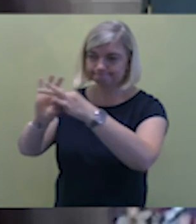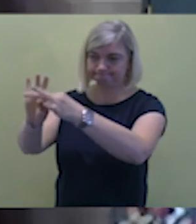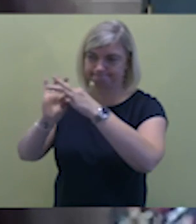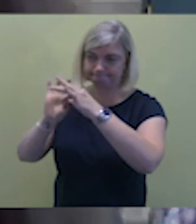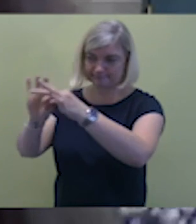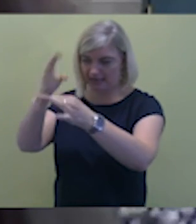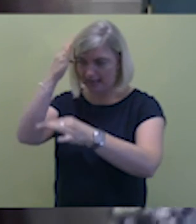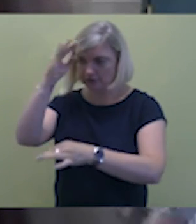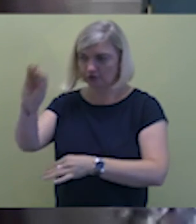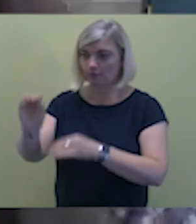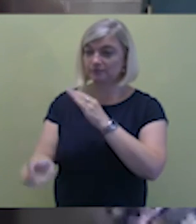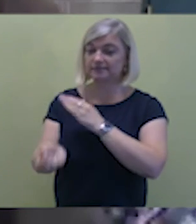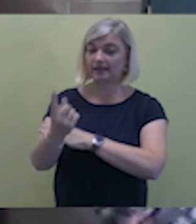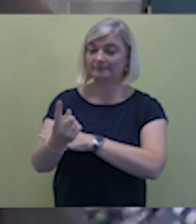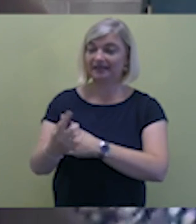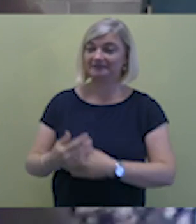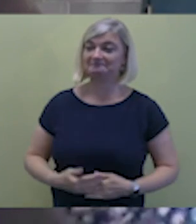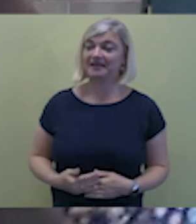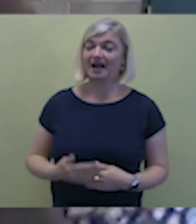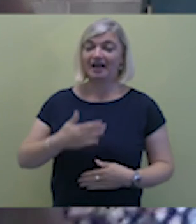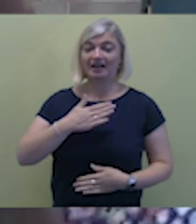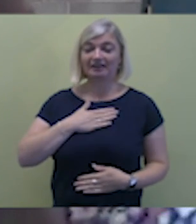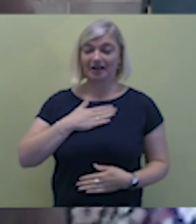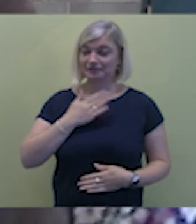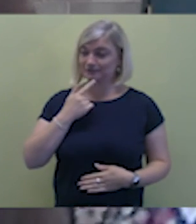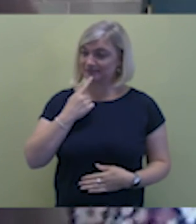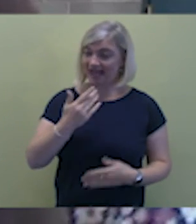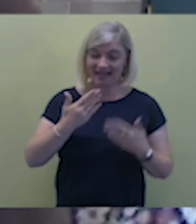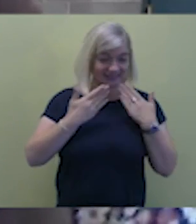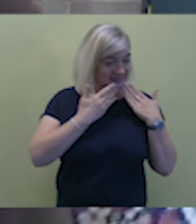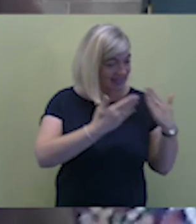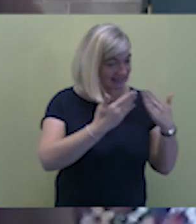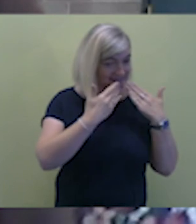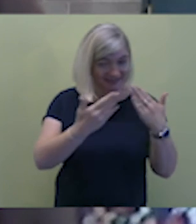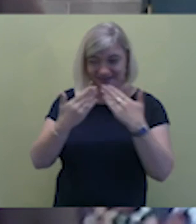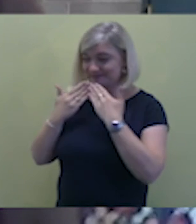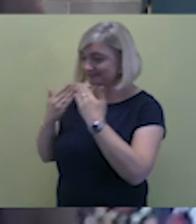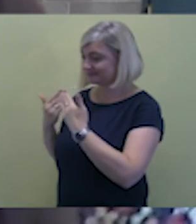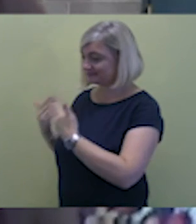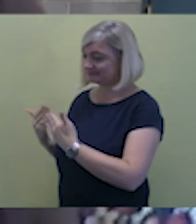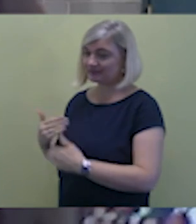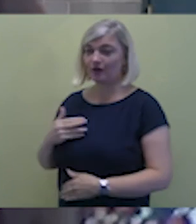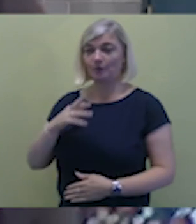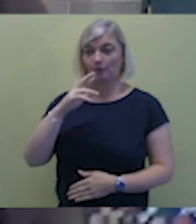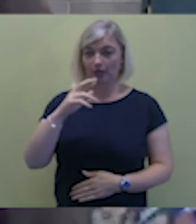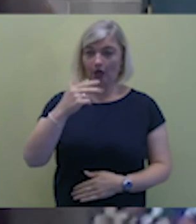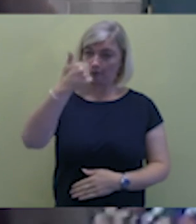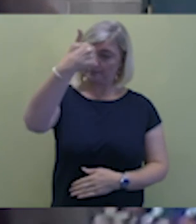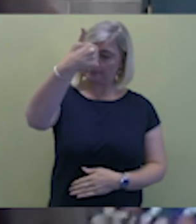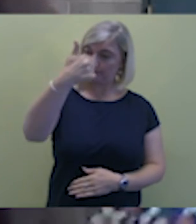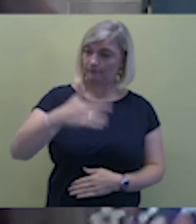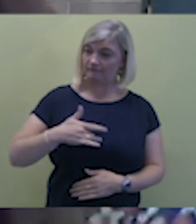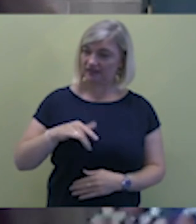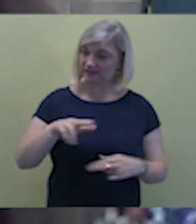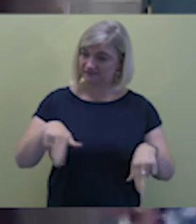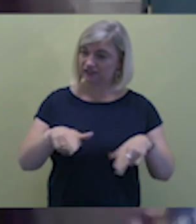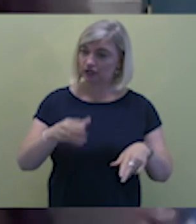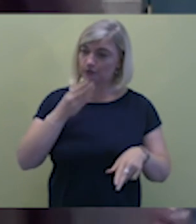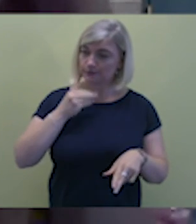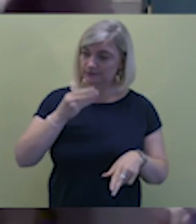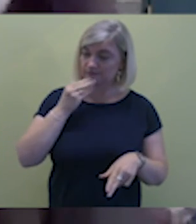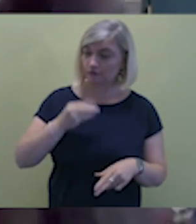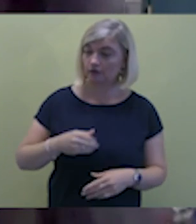contact with you. I want to say a massive thank you to our panelists for today's session. We hope that you found it useful. If you have